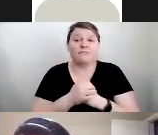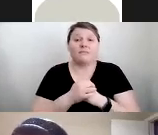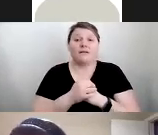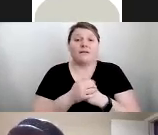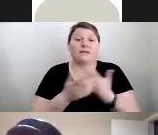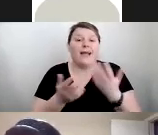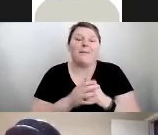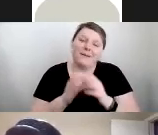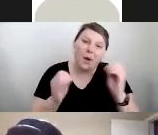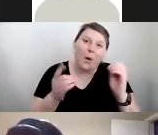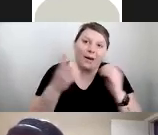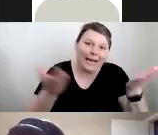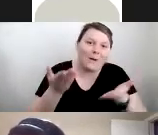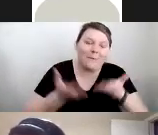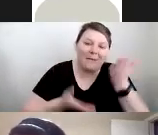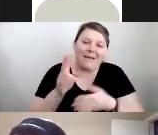line today,